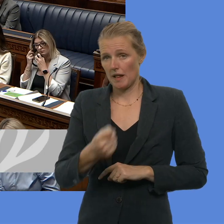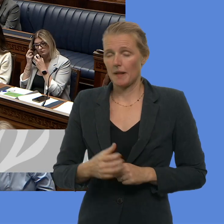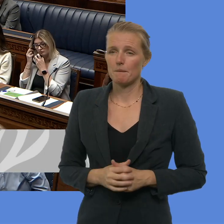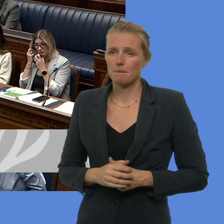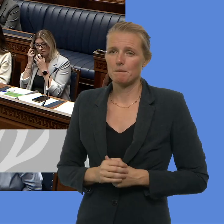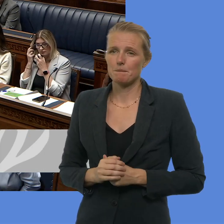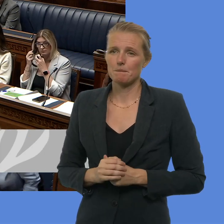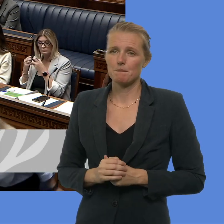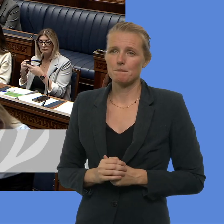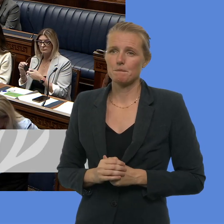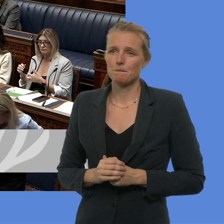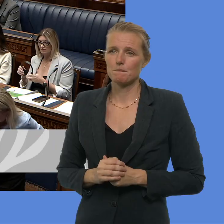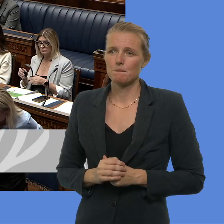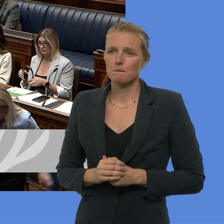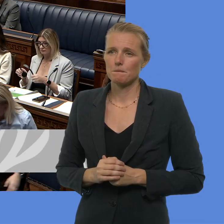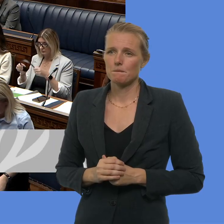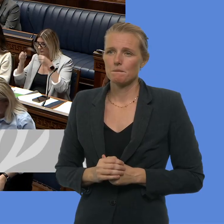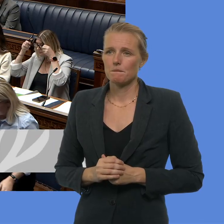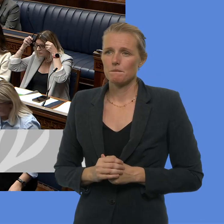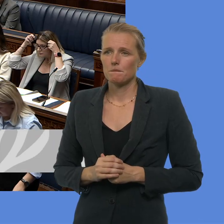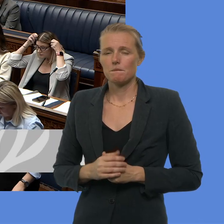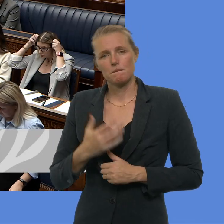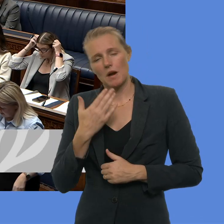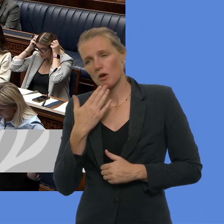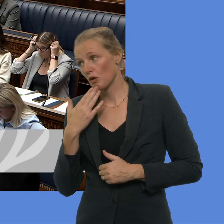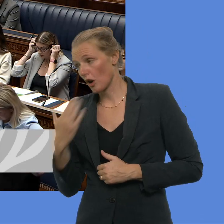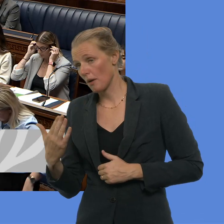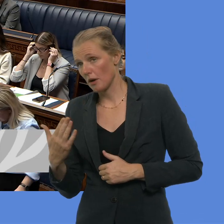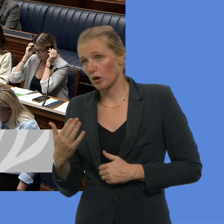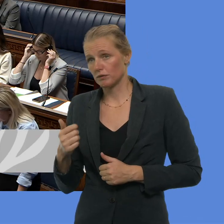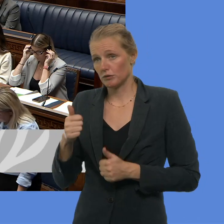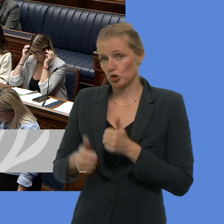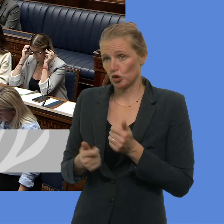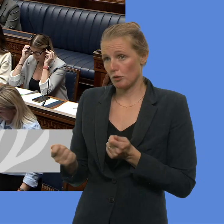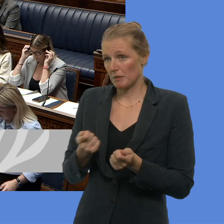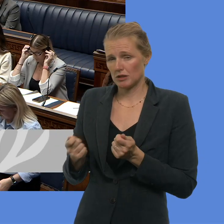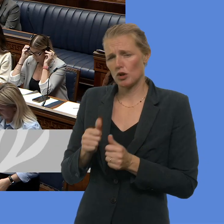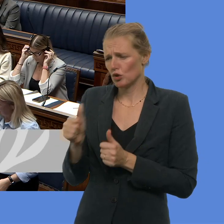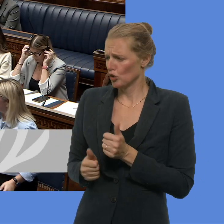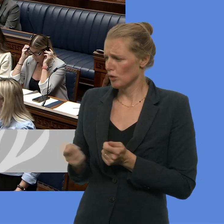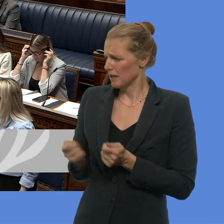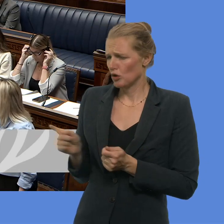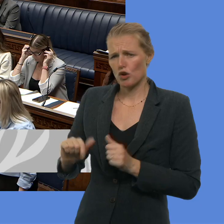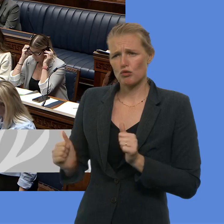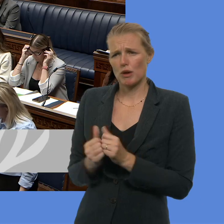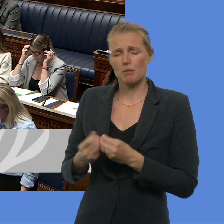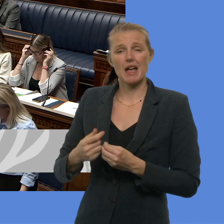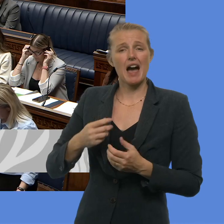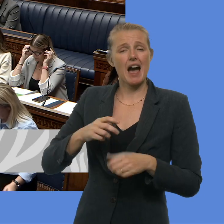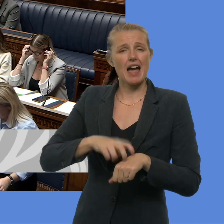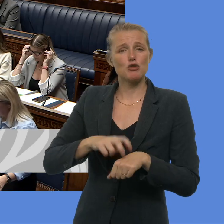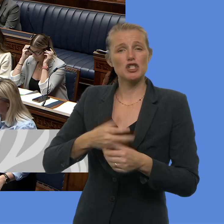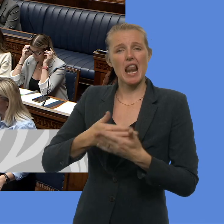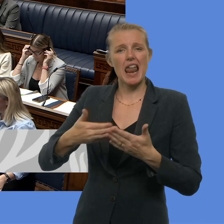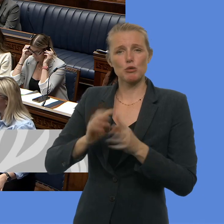Ms Ennis. Gura Migat, I thank the Junior Minister for her answer. Does the Junior Minister agree with me that the role of the Irish Language